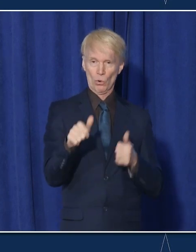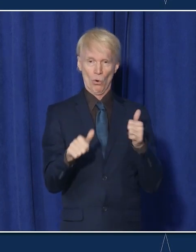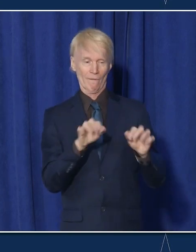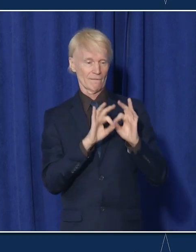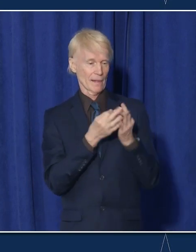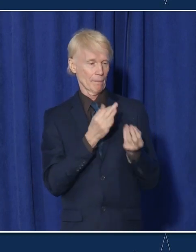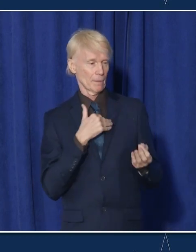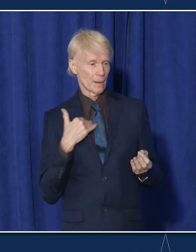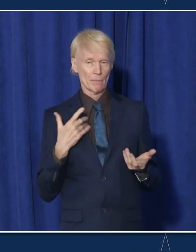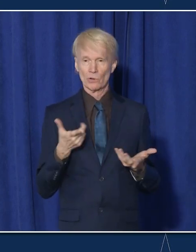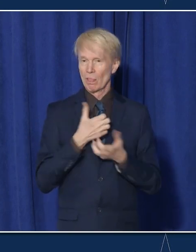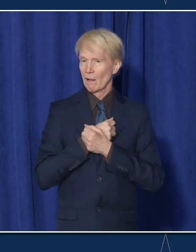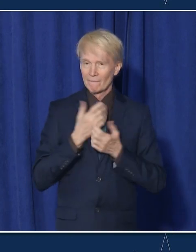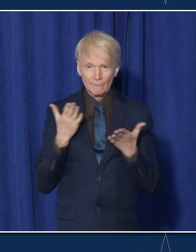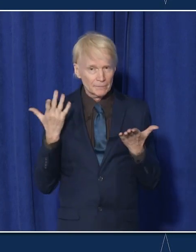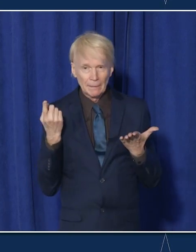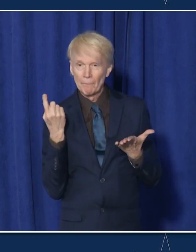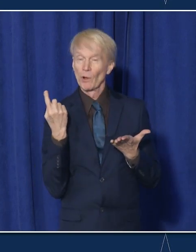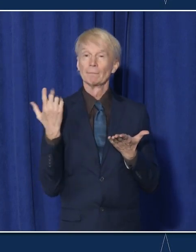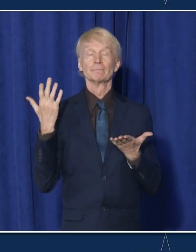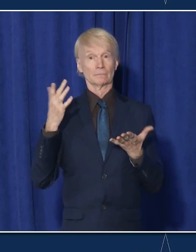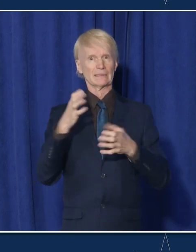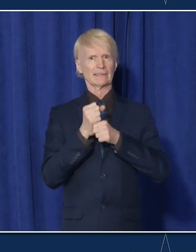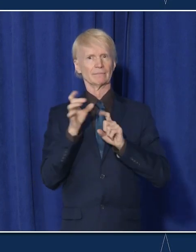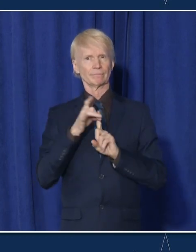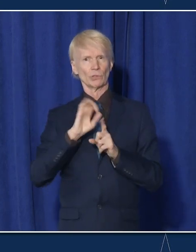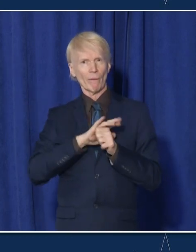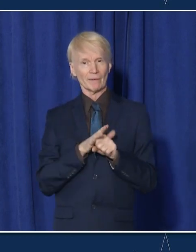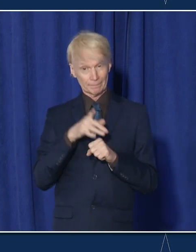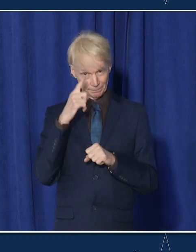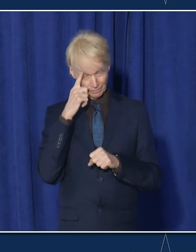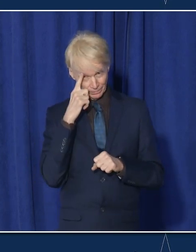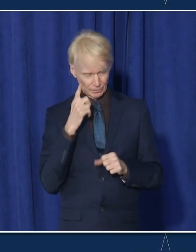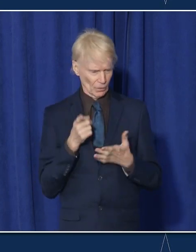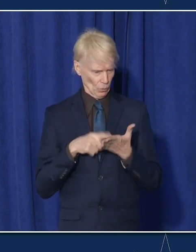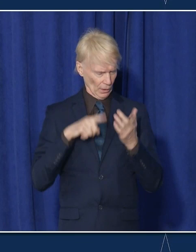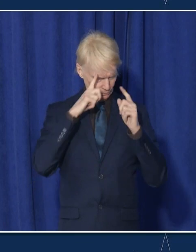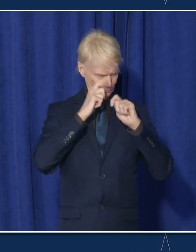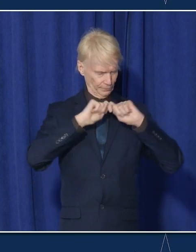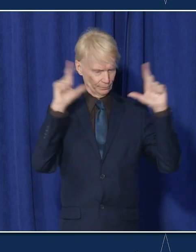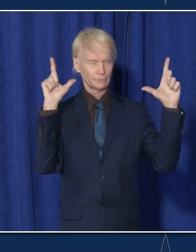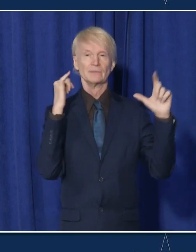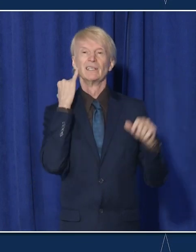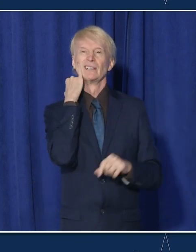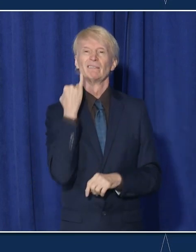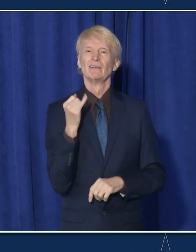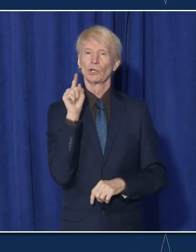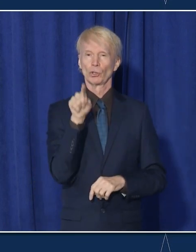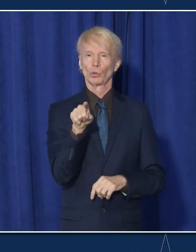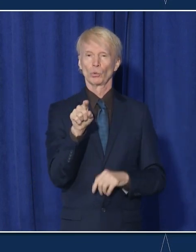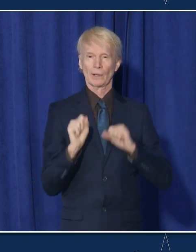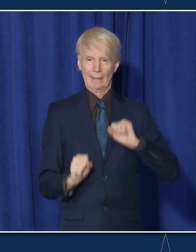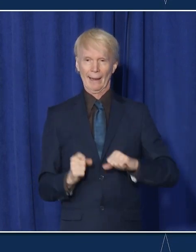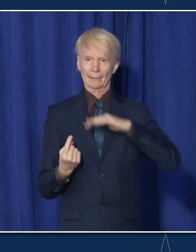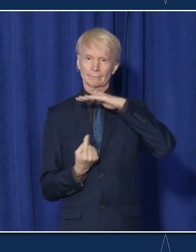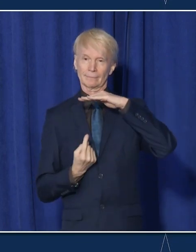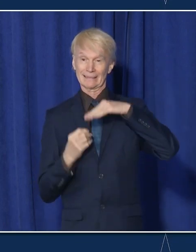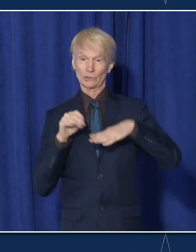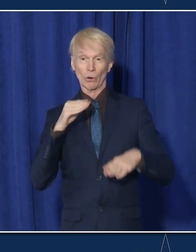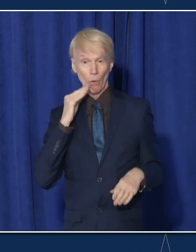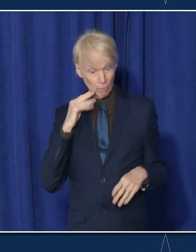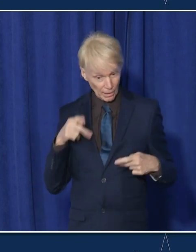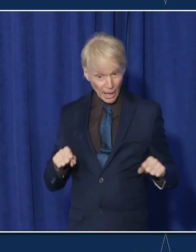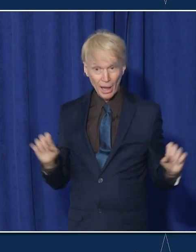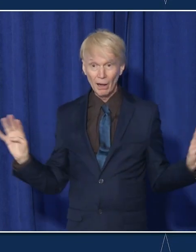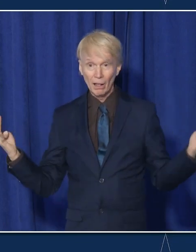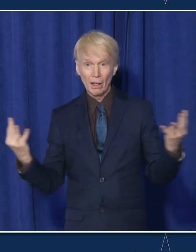gets COVID. All along, we've said, think about what would it look like to be able to isolate within your home, to make